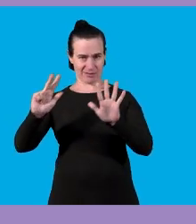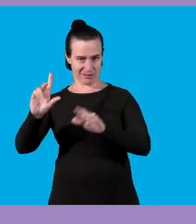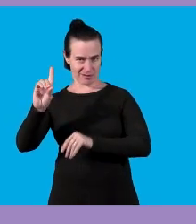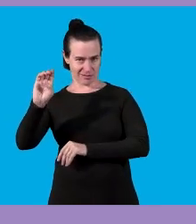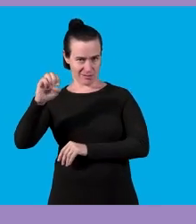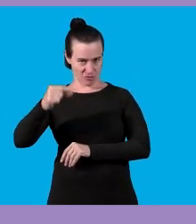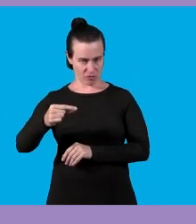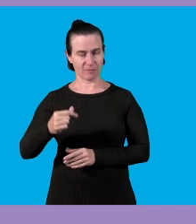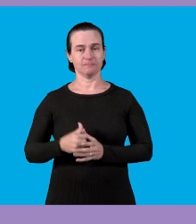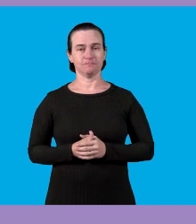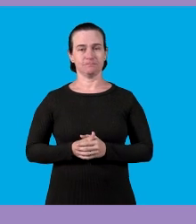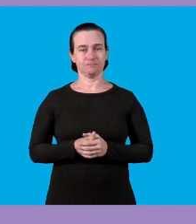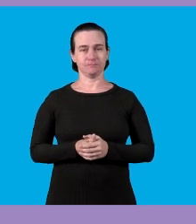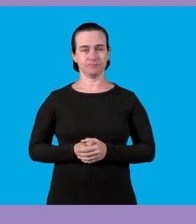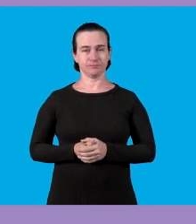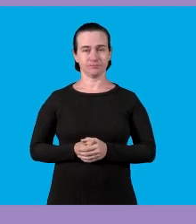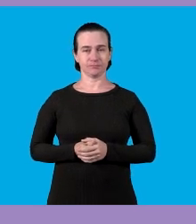168